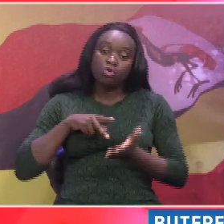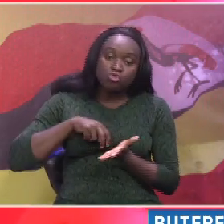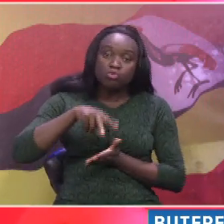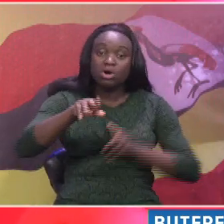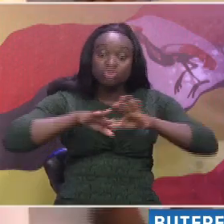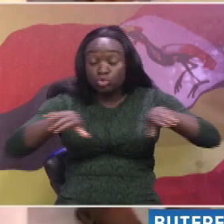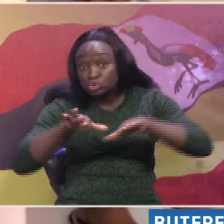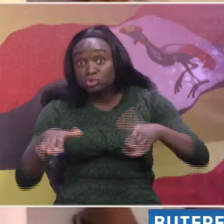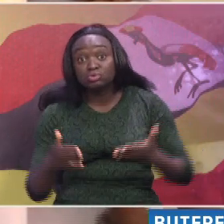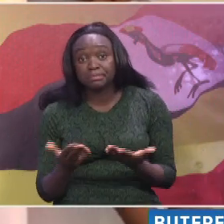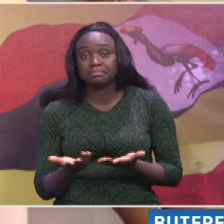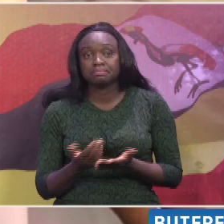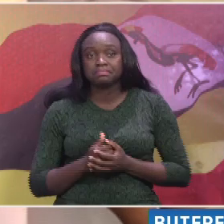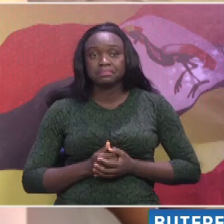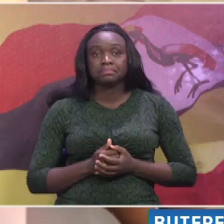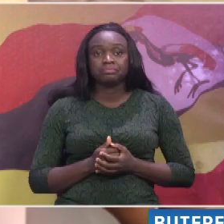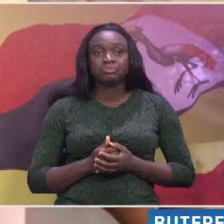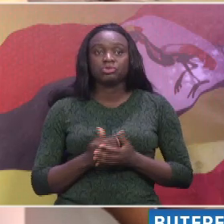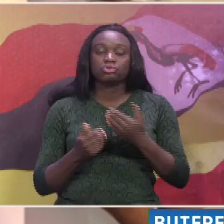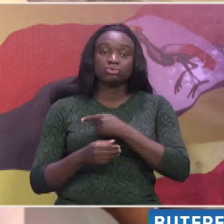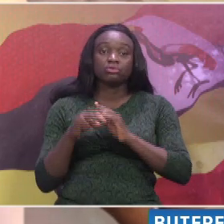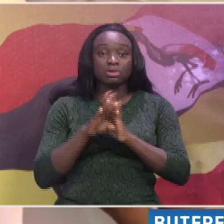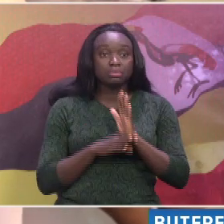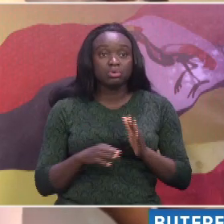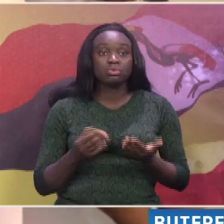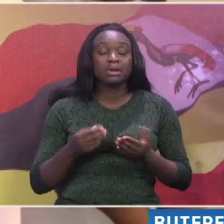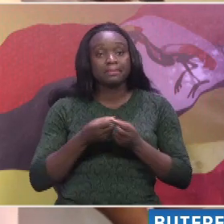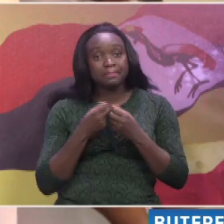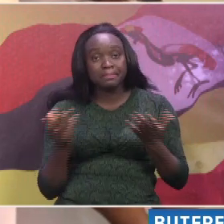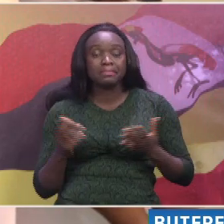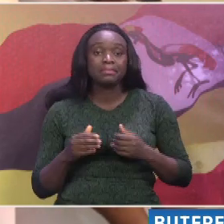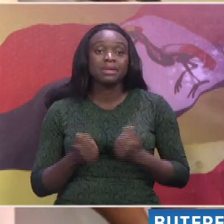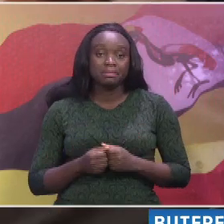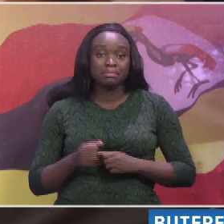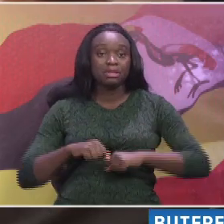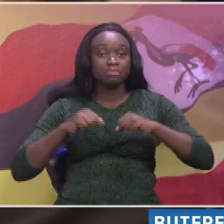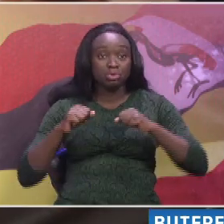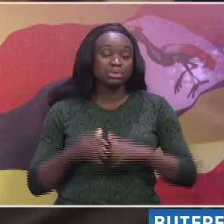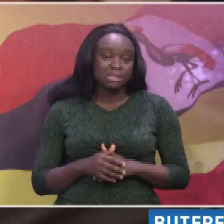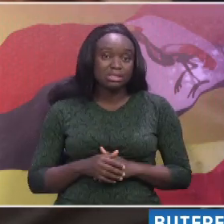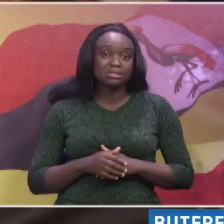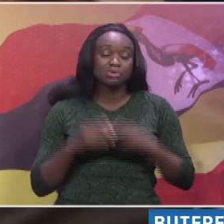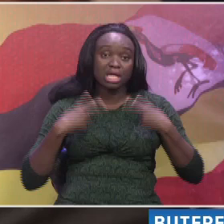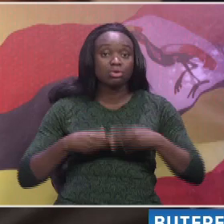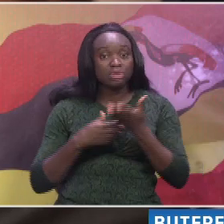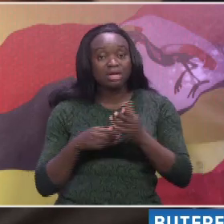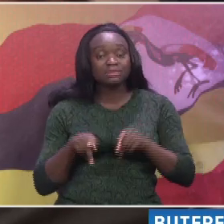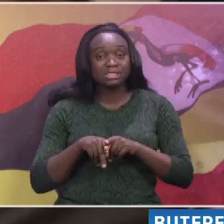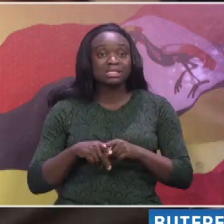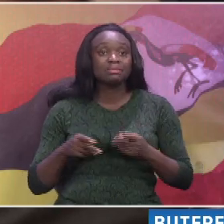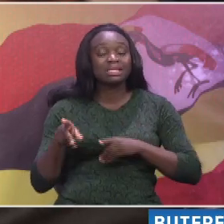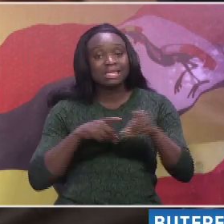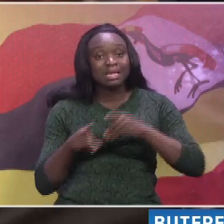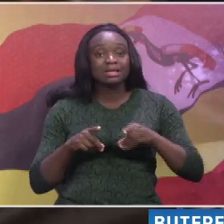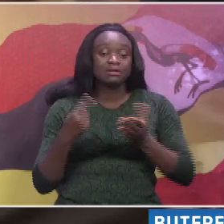okuwuga n'ebirala. Omukolo guno gwetabiddwako abakungu mu by'obulamu bangi, omubadde n'akulira Uganda Heart Institute Dr. John Omangino, era